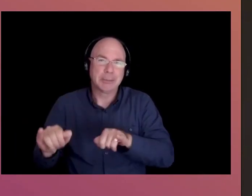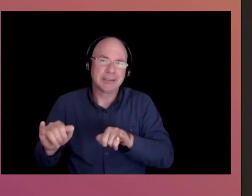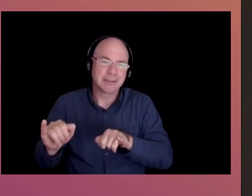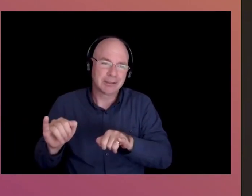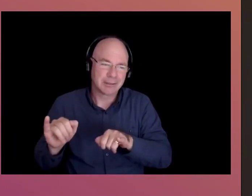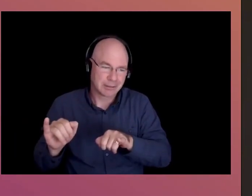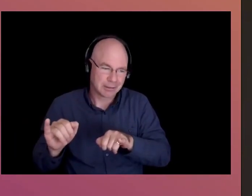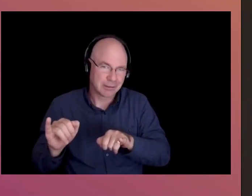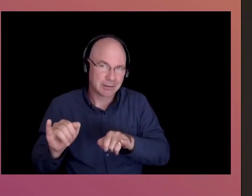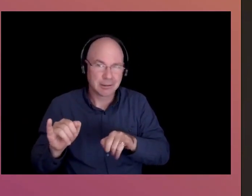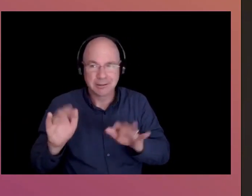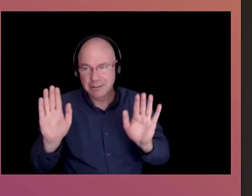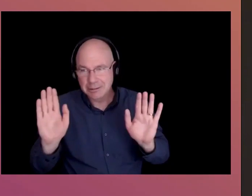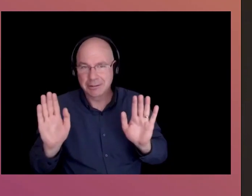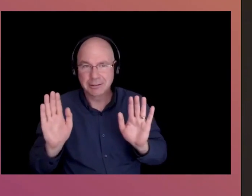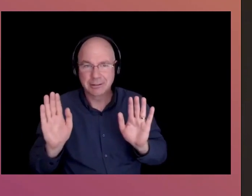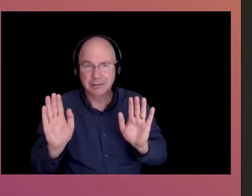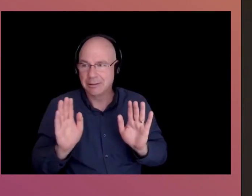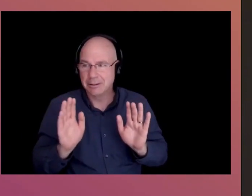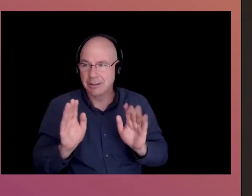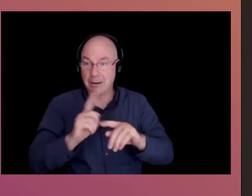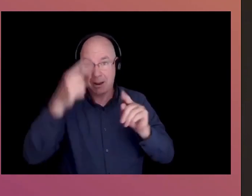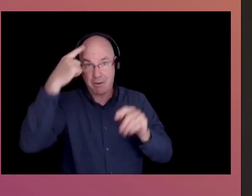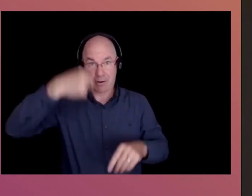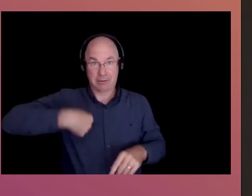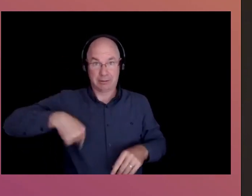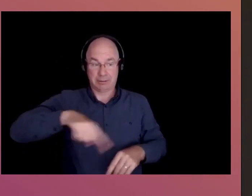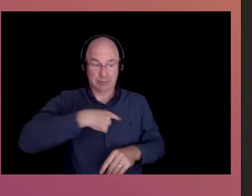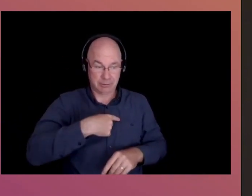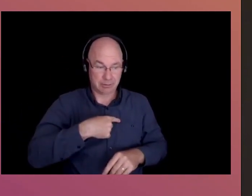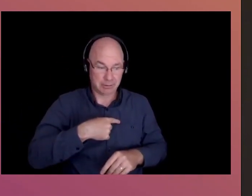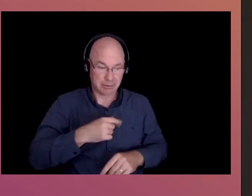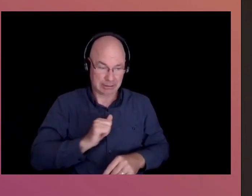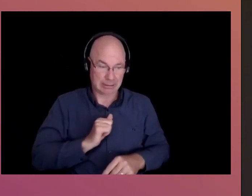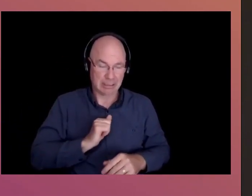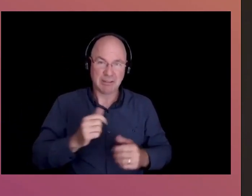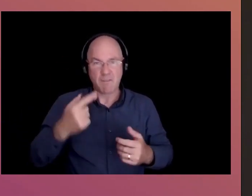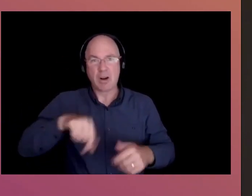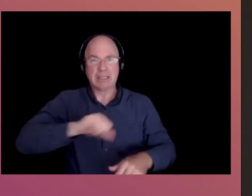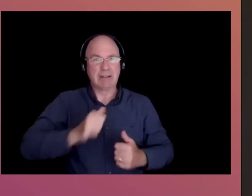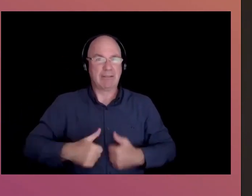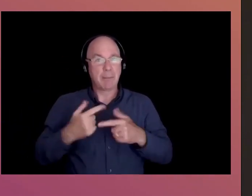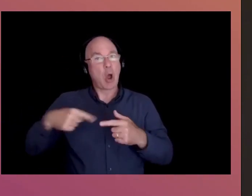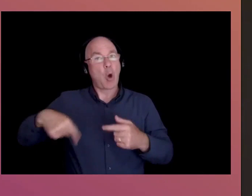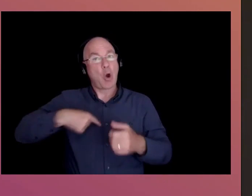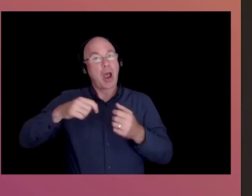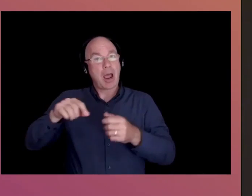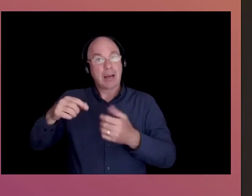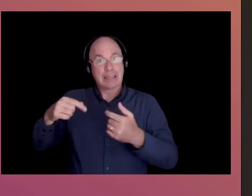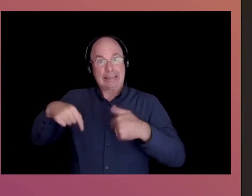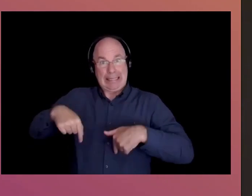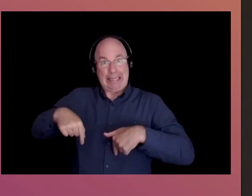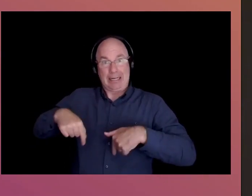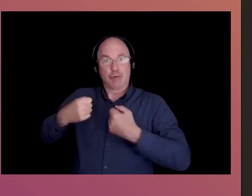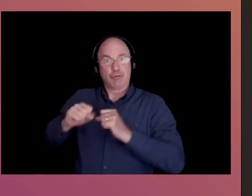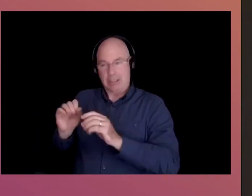course, it's for us, we should make it as accurate as possible. And if we have